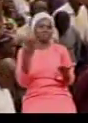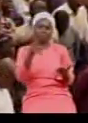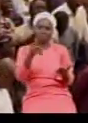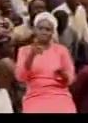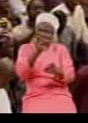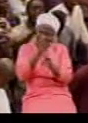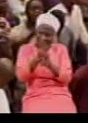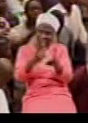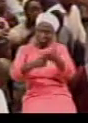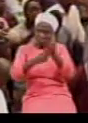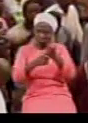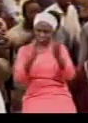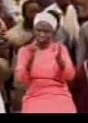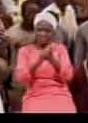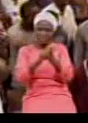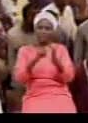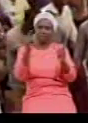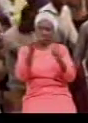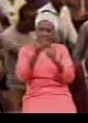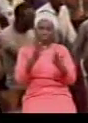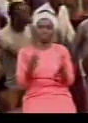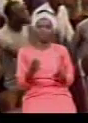that word.